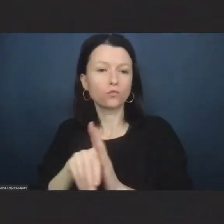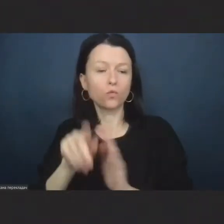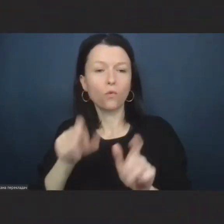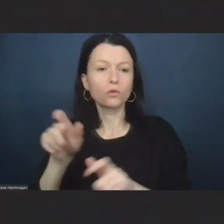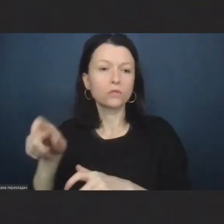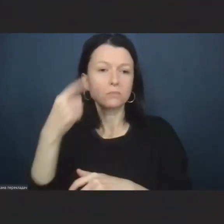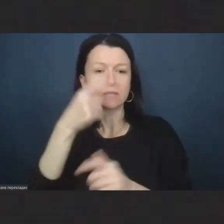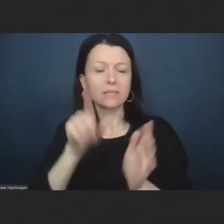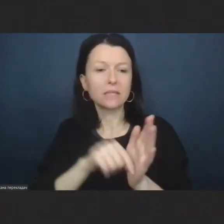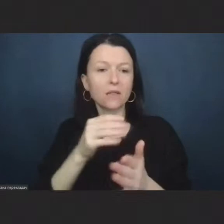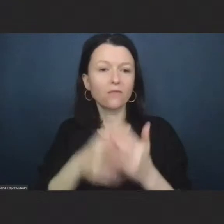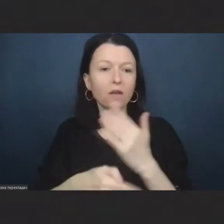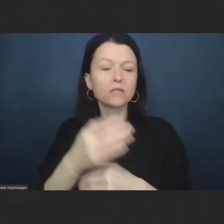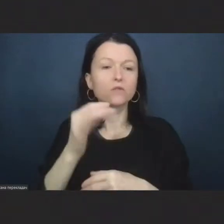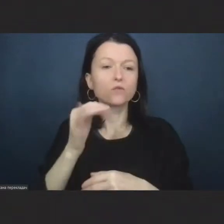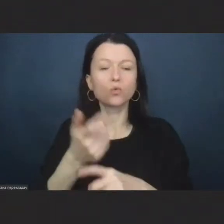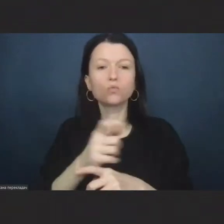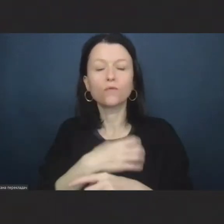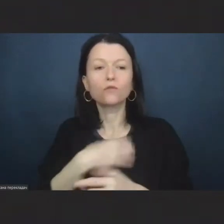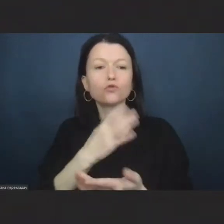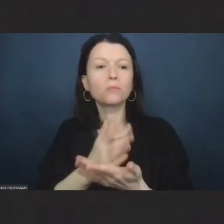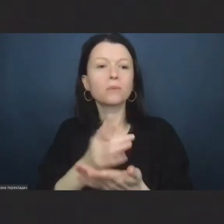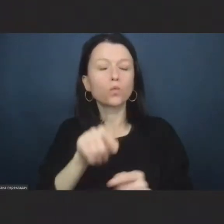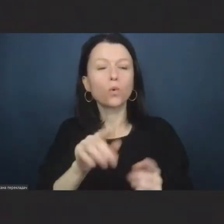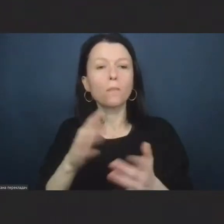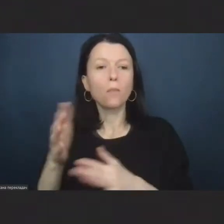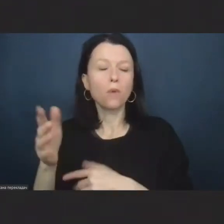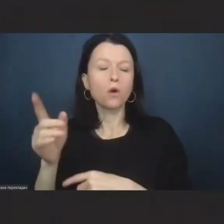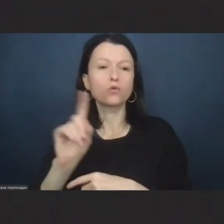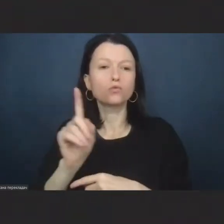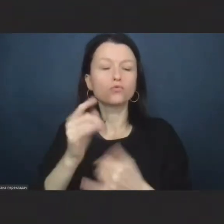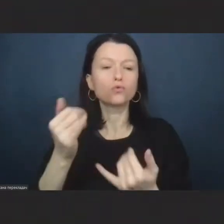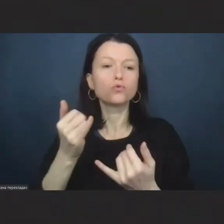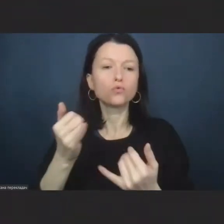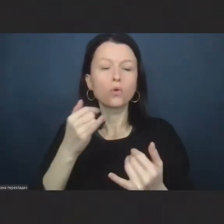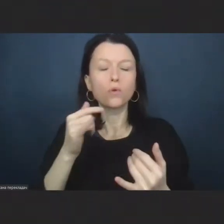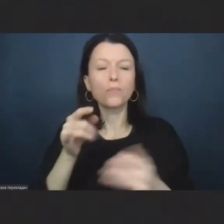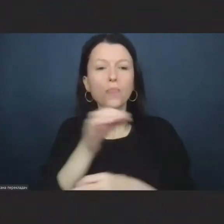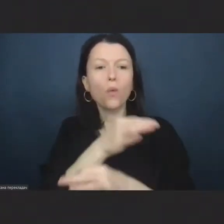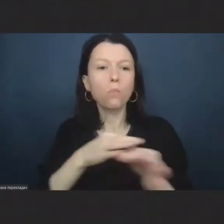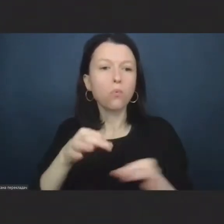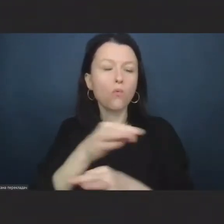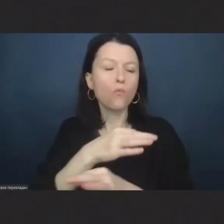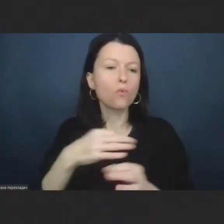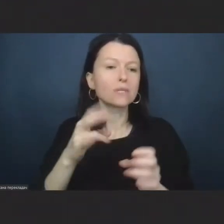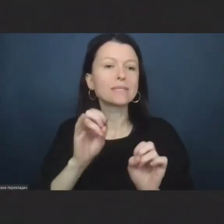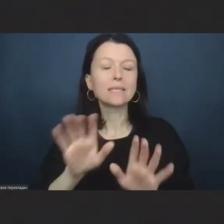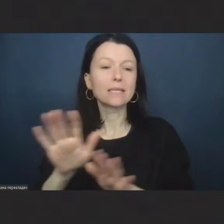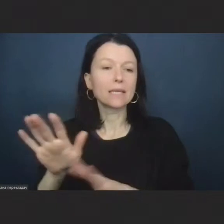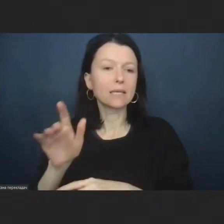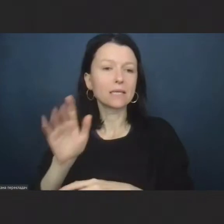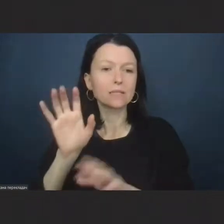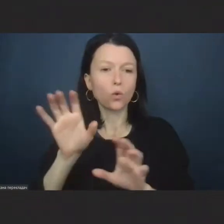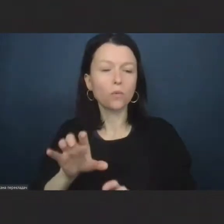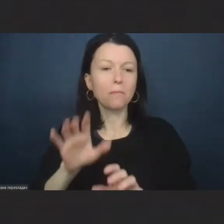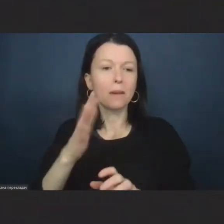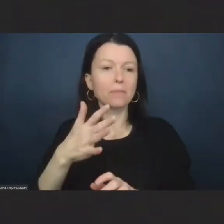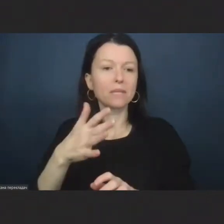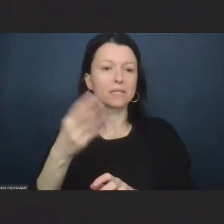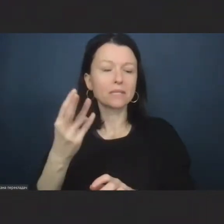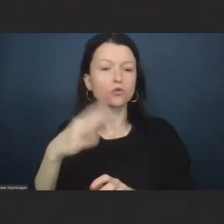granted some special mechanisms in that realm. It's very important that we are discussing today not